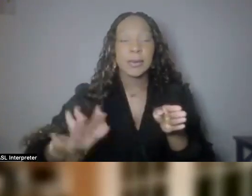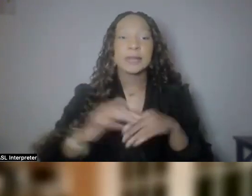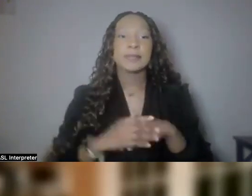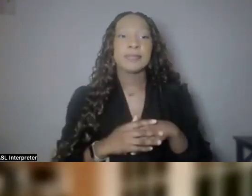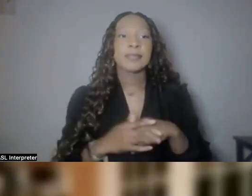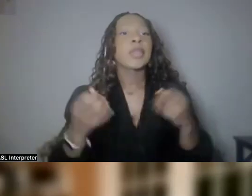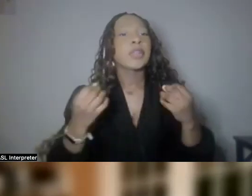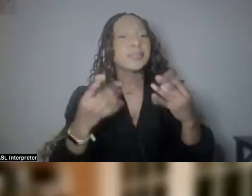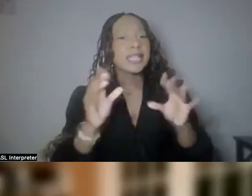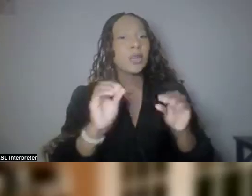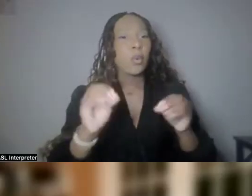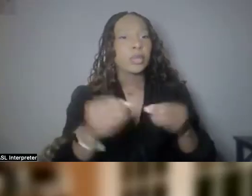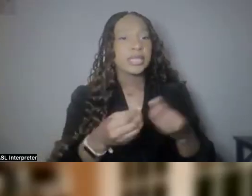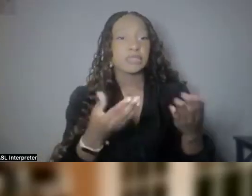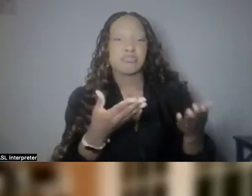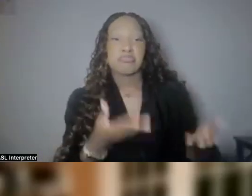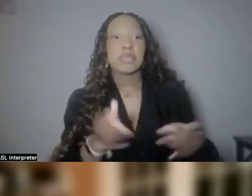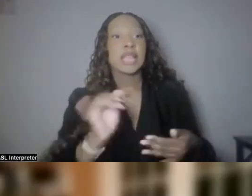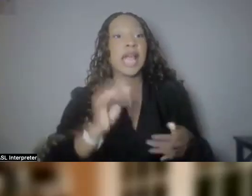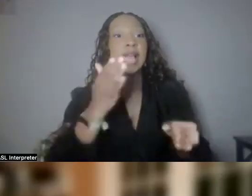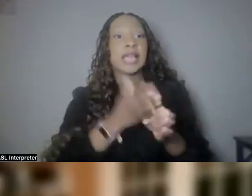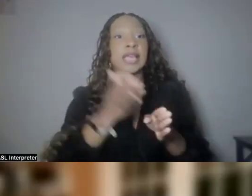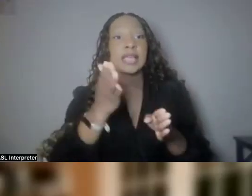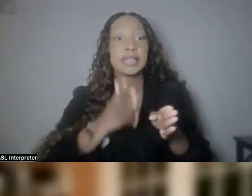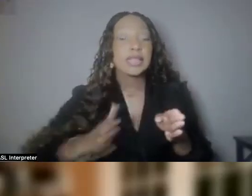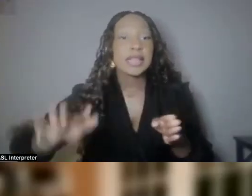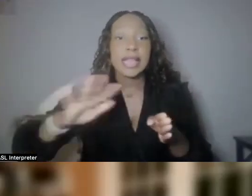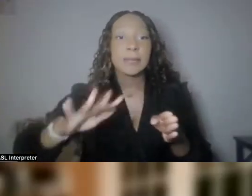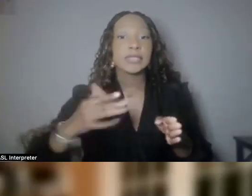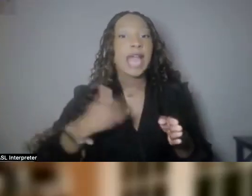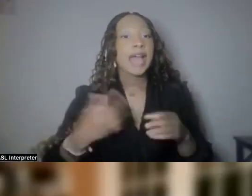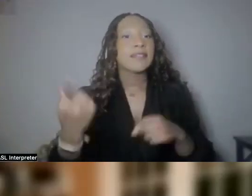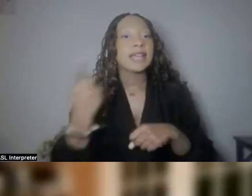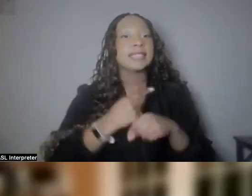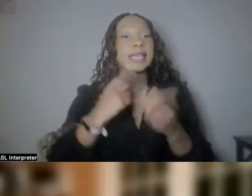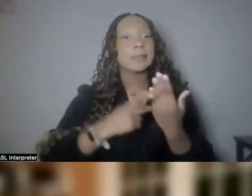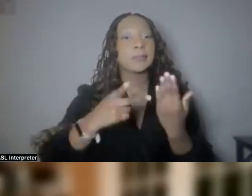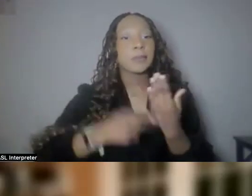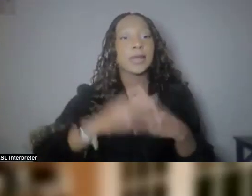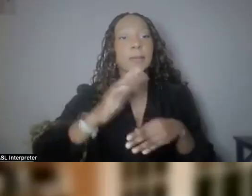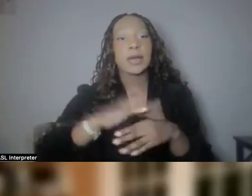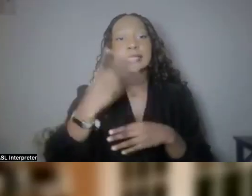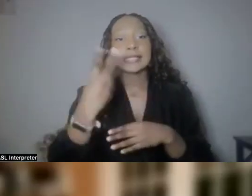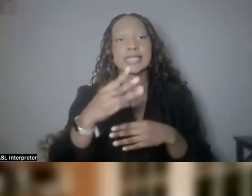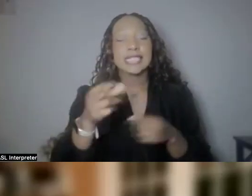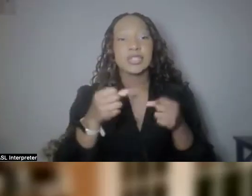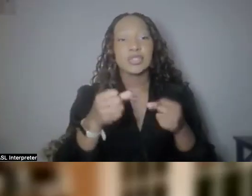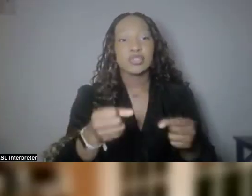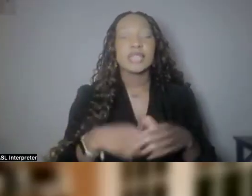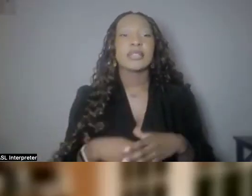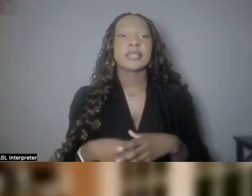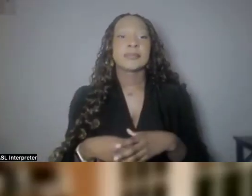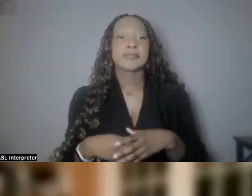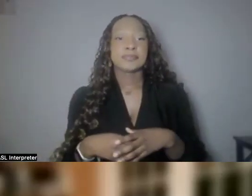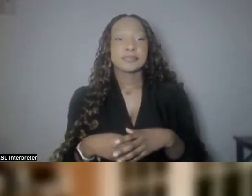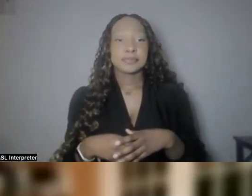existed, like Neighbors Consejo with a day program on 16th Street, or before my time, Pedro